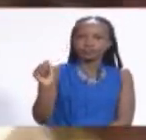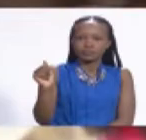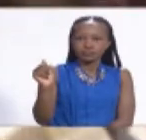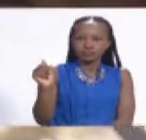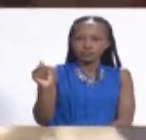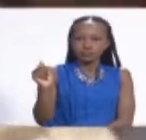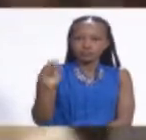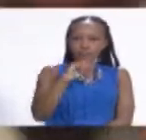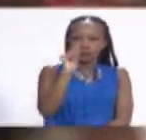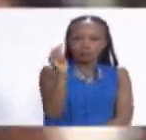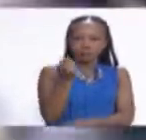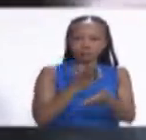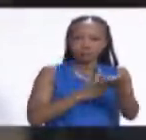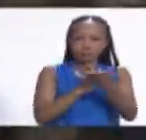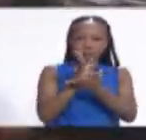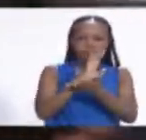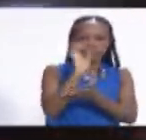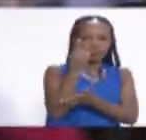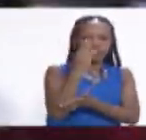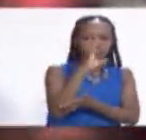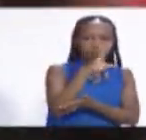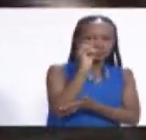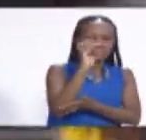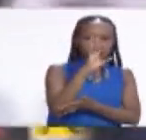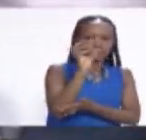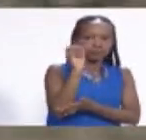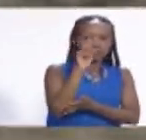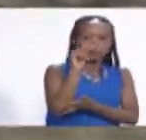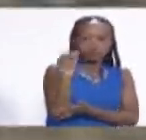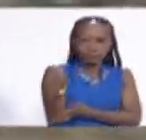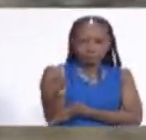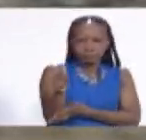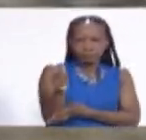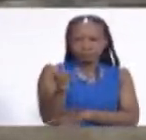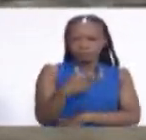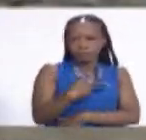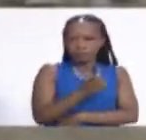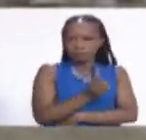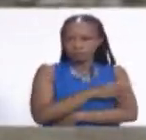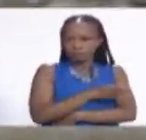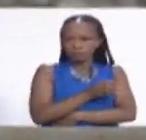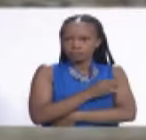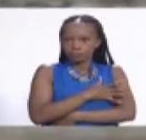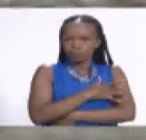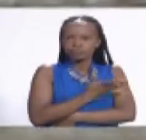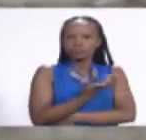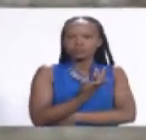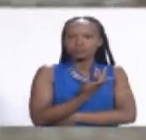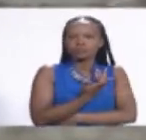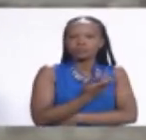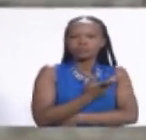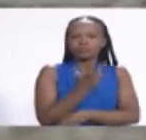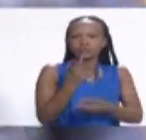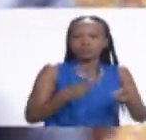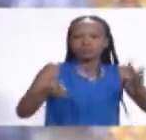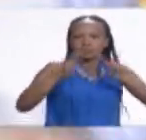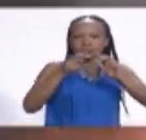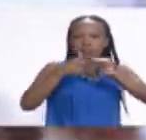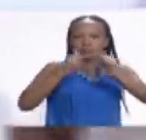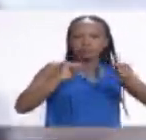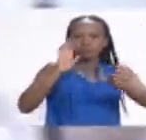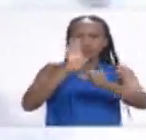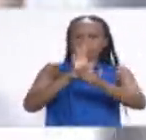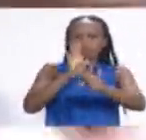As Kenya confirms its first coronavirus case, there are fears that the virus will see the shilling shed its value against major